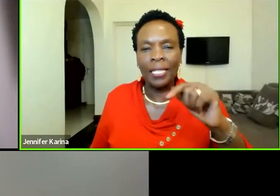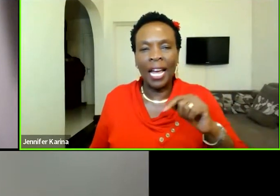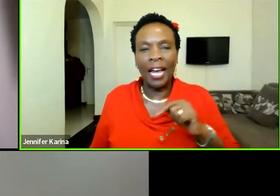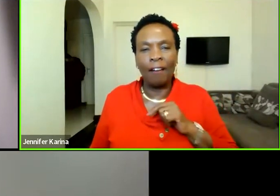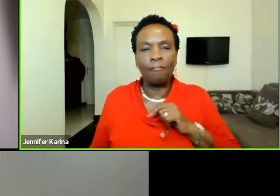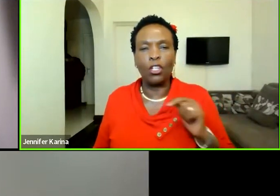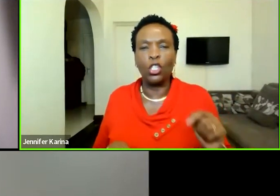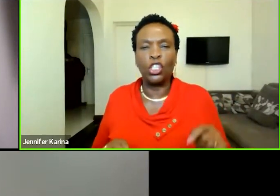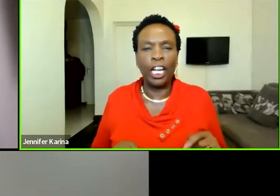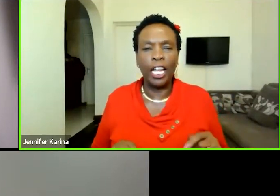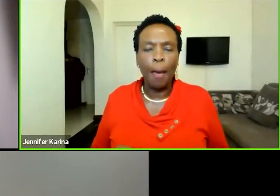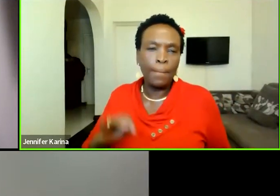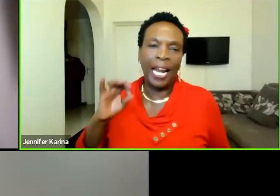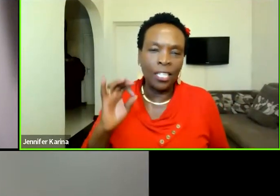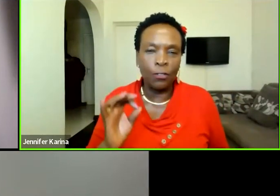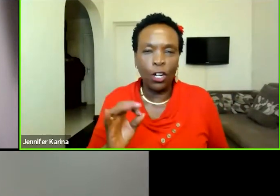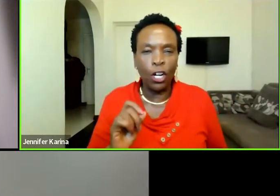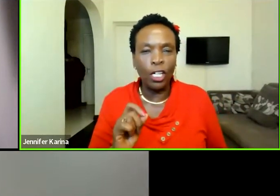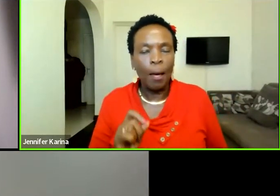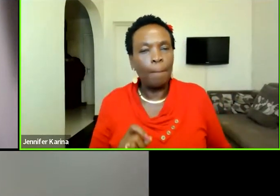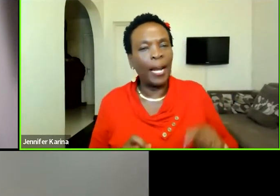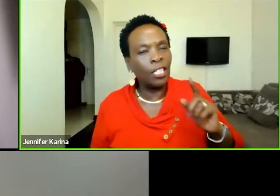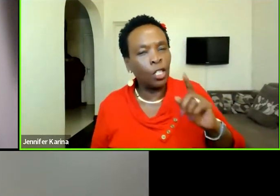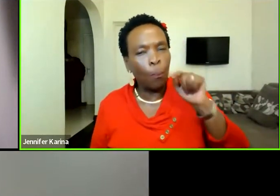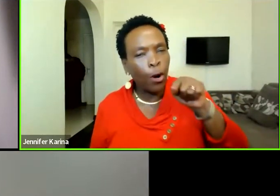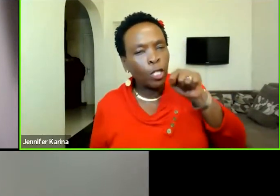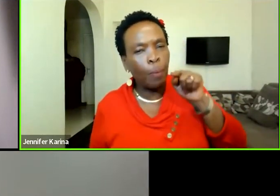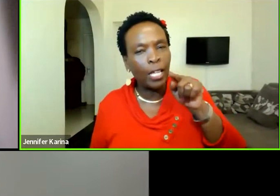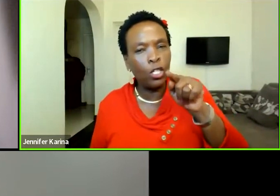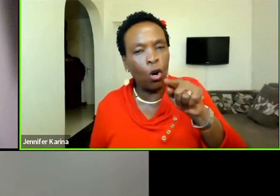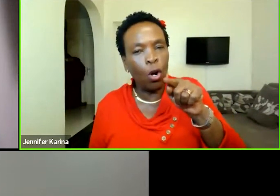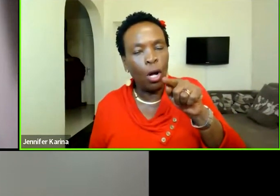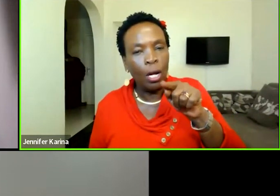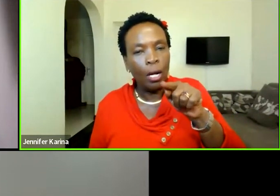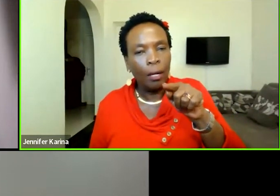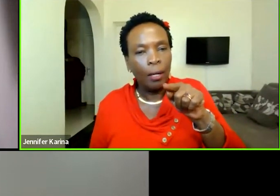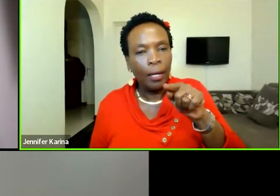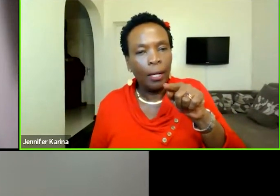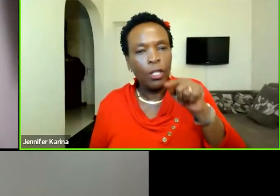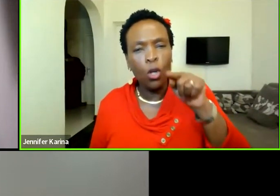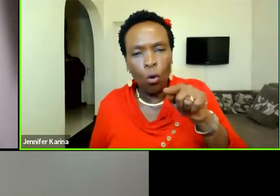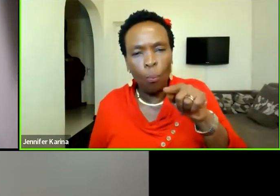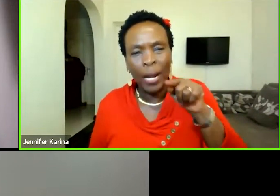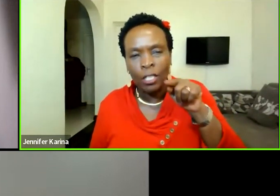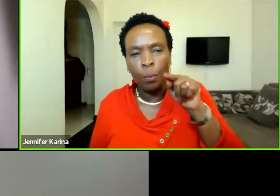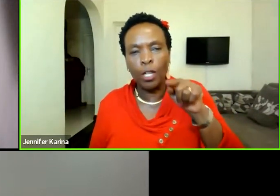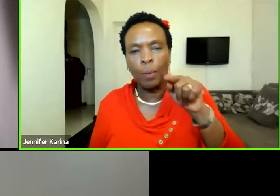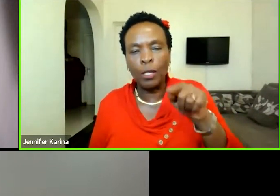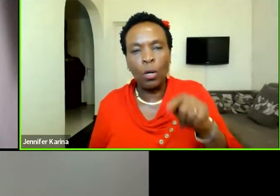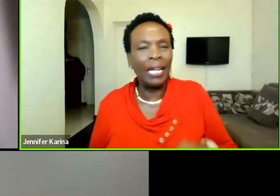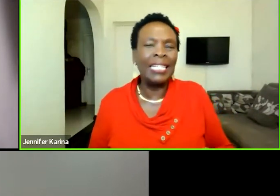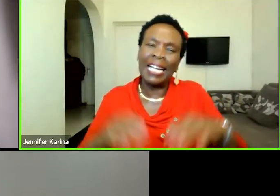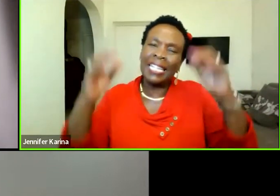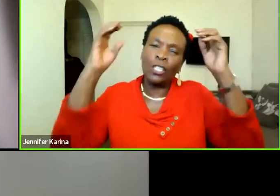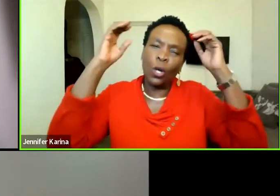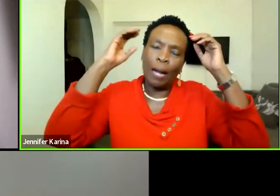the plans I have for you, Jenny, plans for good, plans to prosper you, plans to prosper